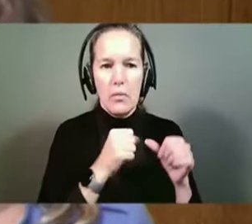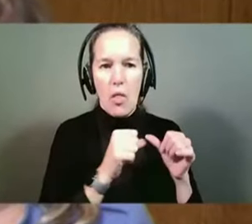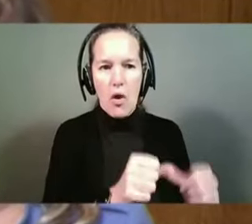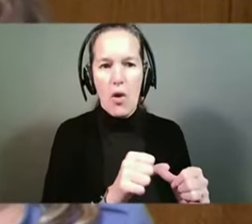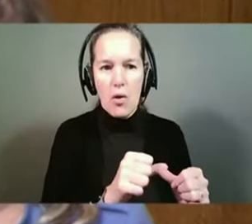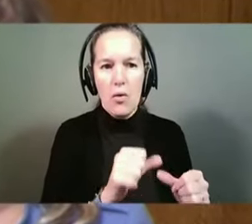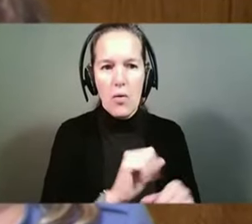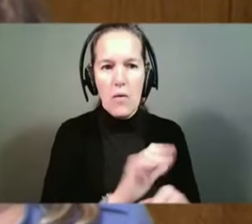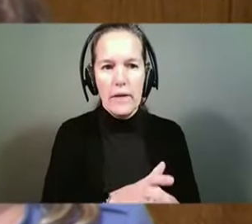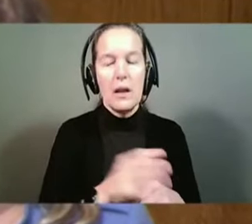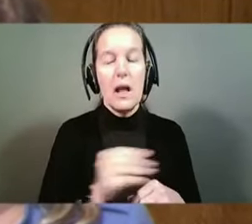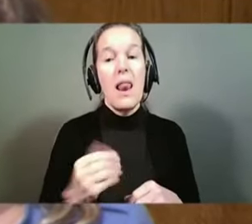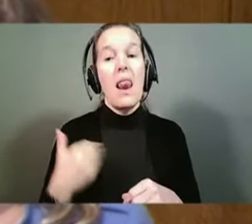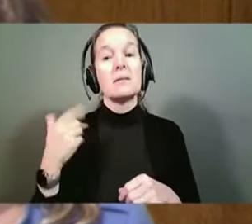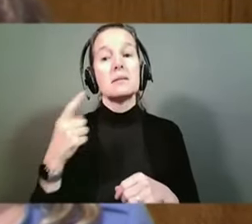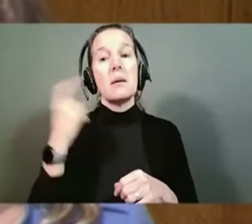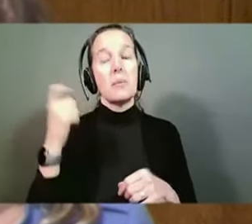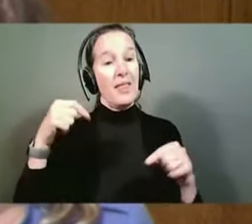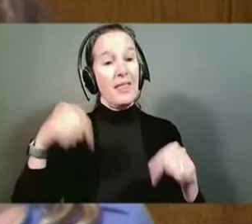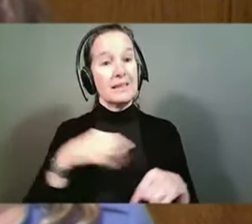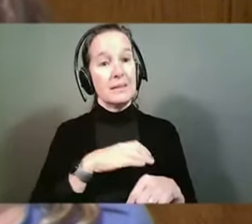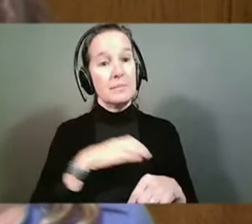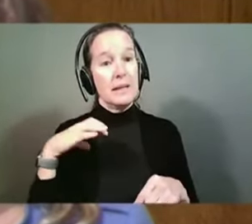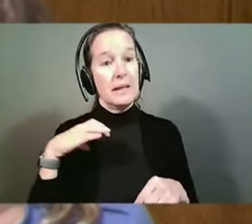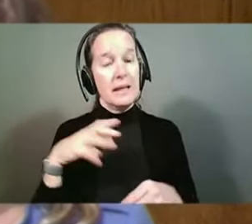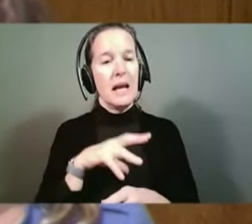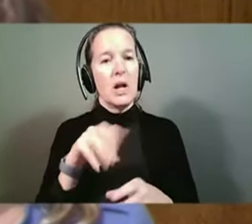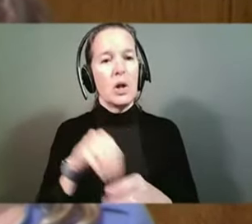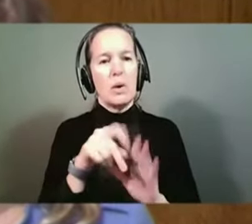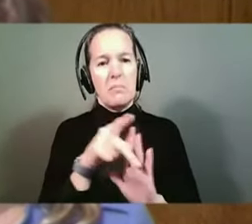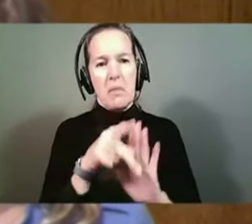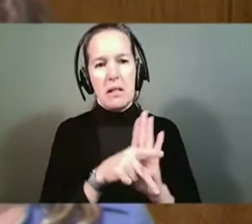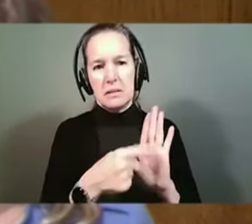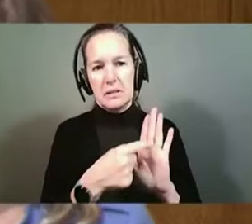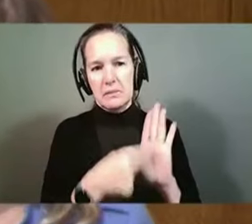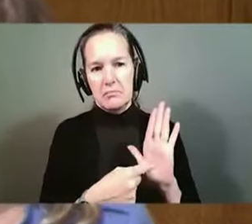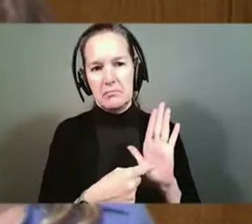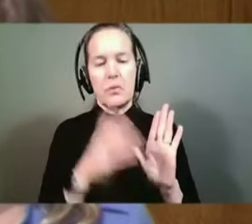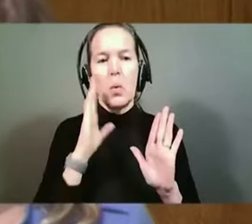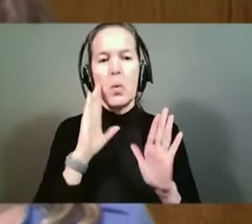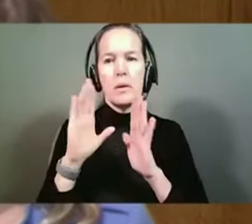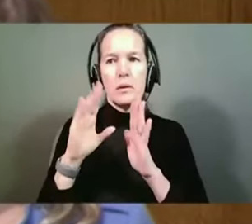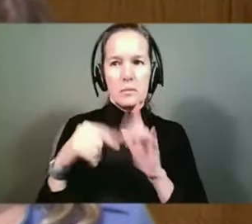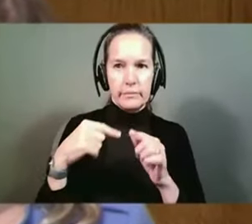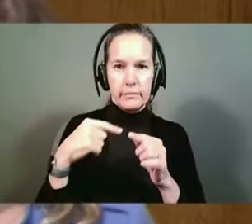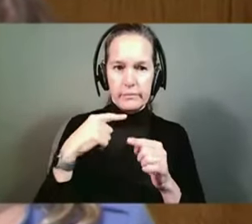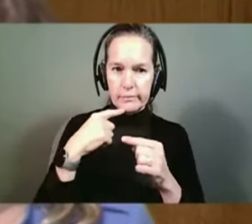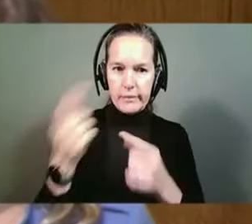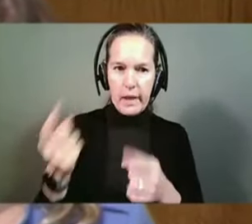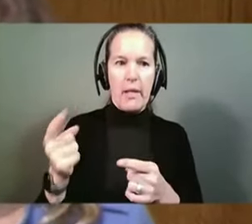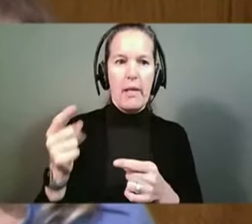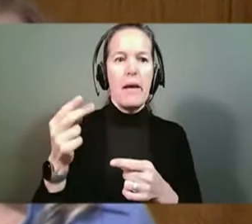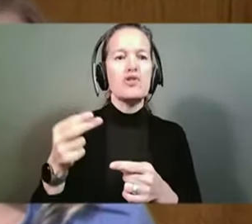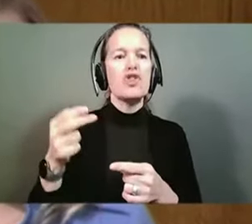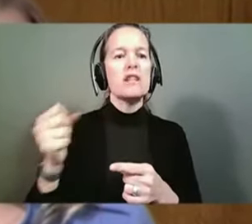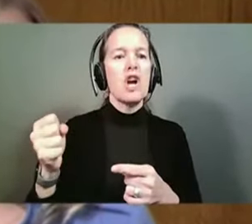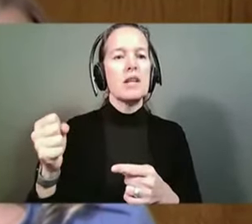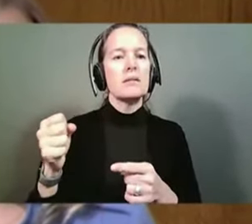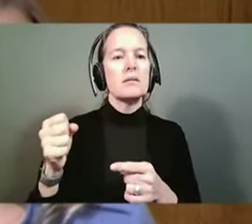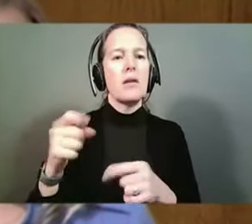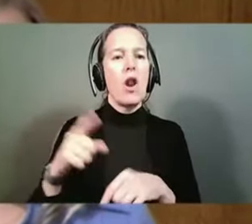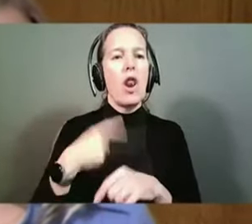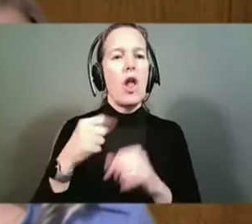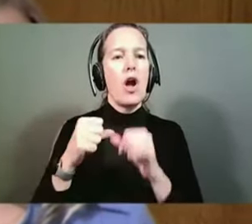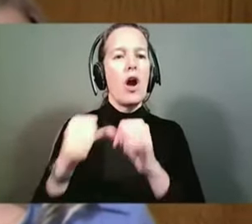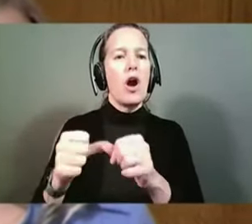this committee included a policy that would give further direction to HHS's long COVID research as part of the Pandemic